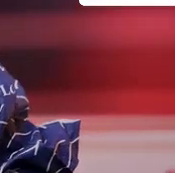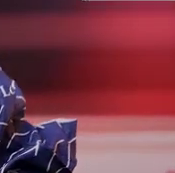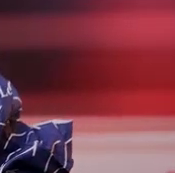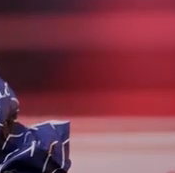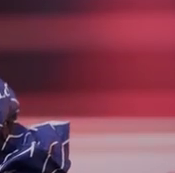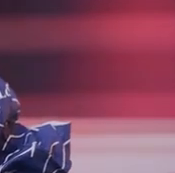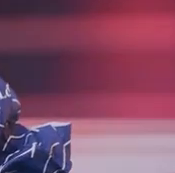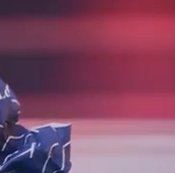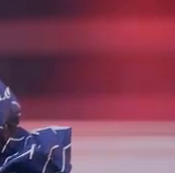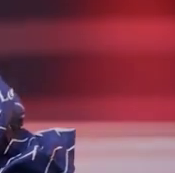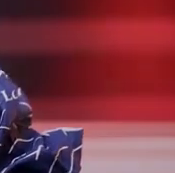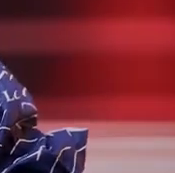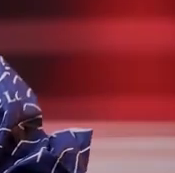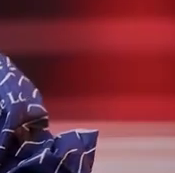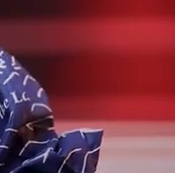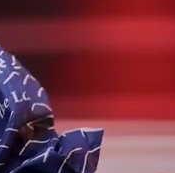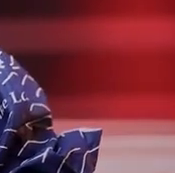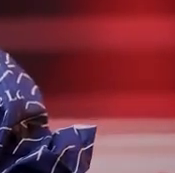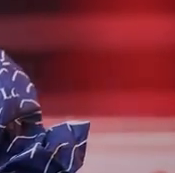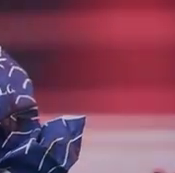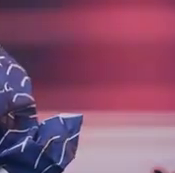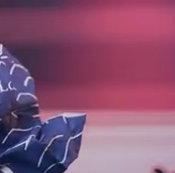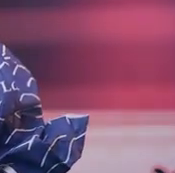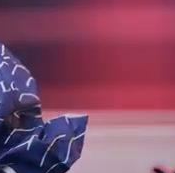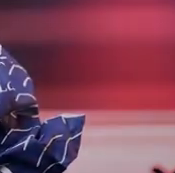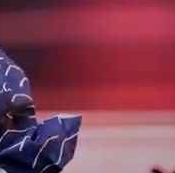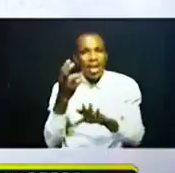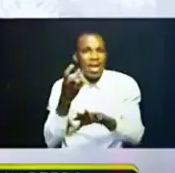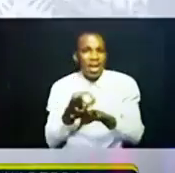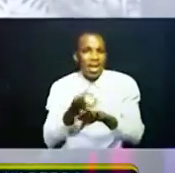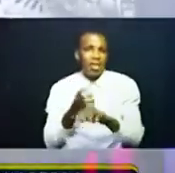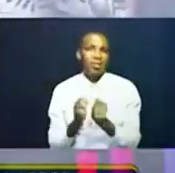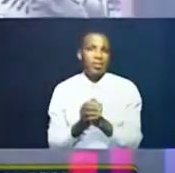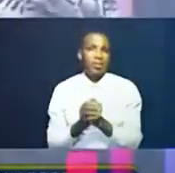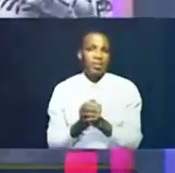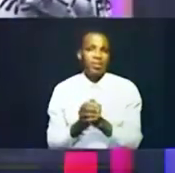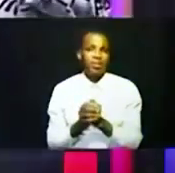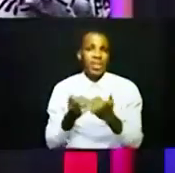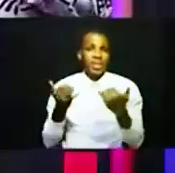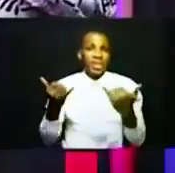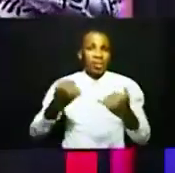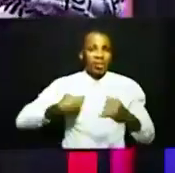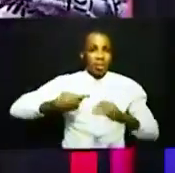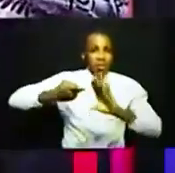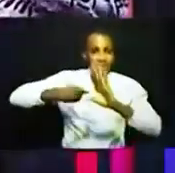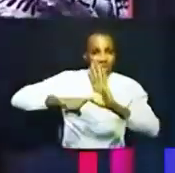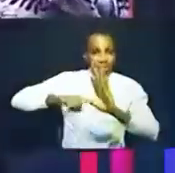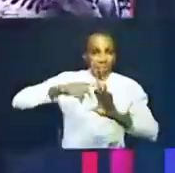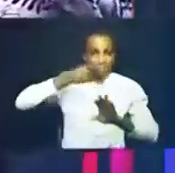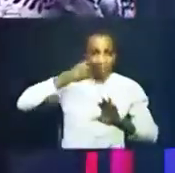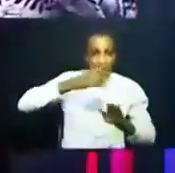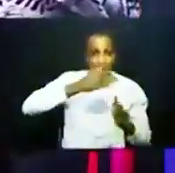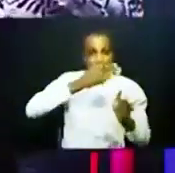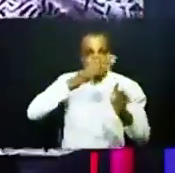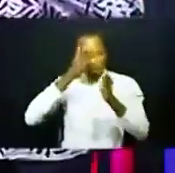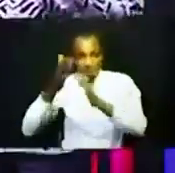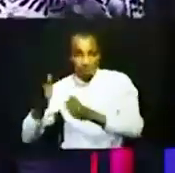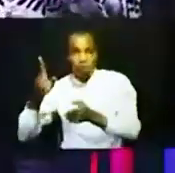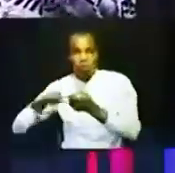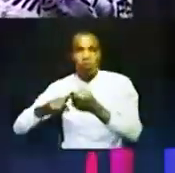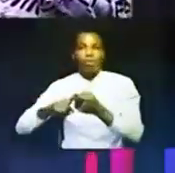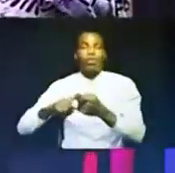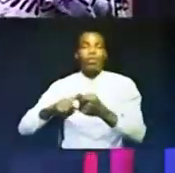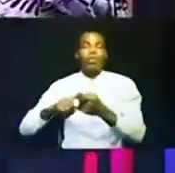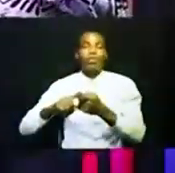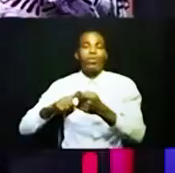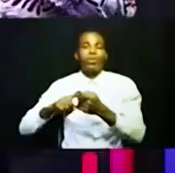Kindly check them out. Thank you for watching. Stay blessed. I'll start from Pentecost and connect it to the family line.